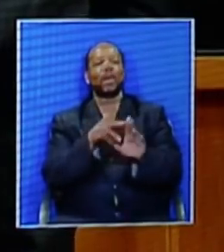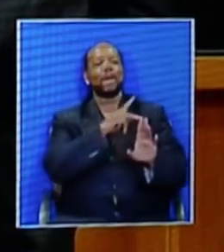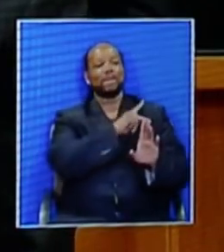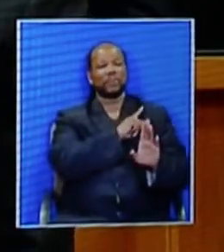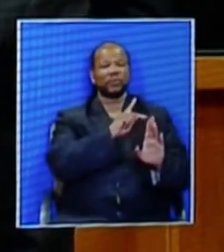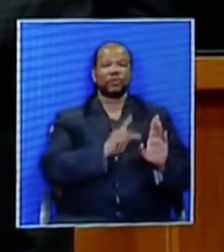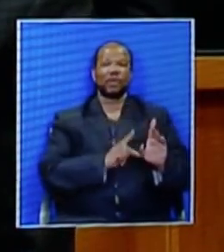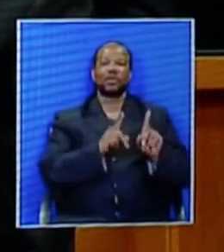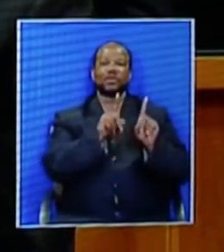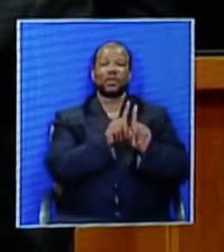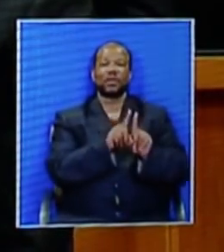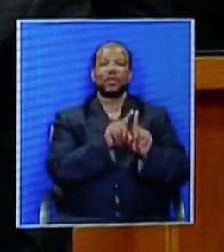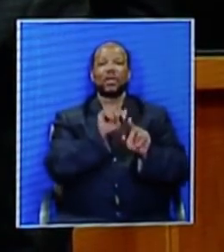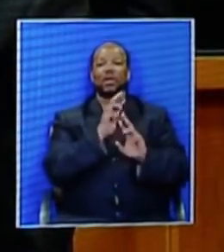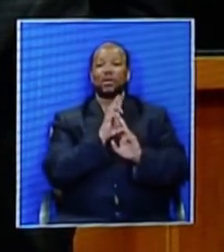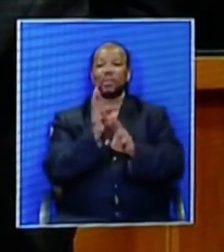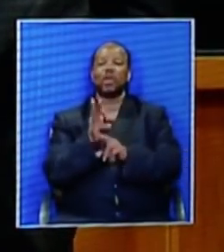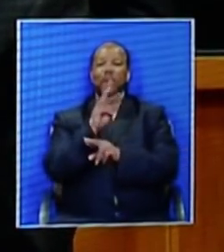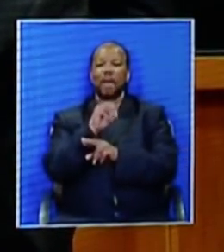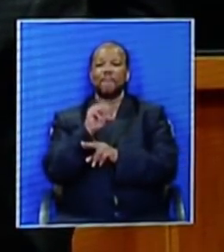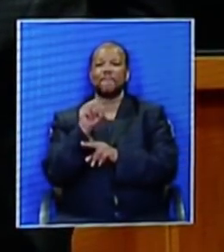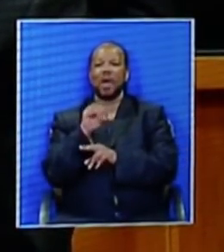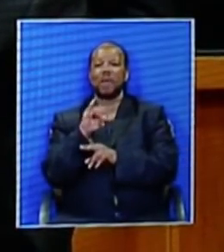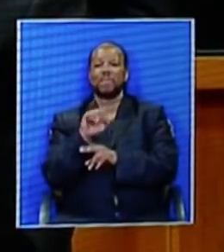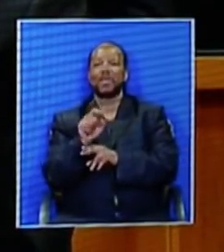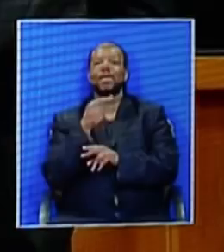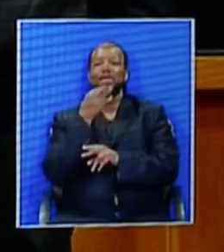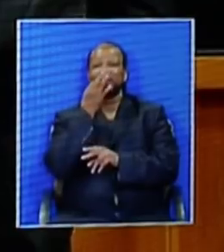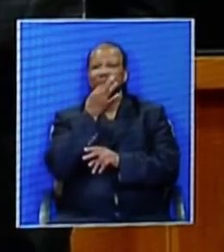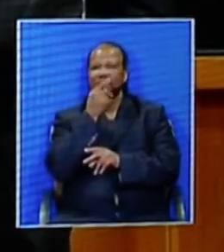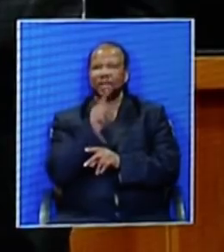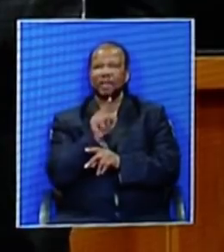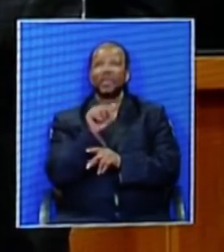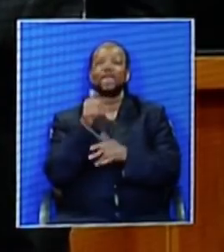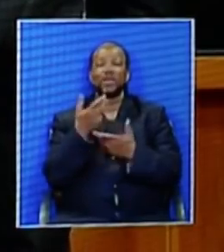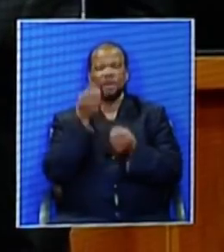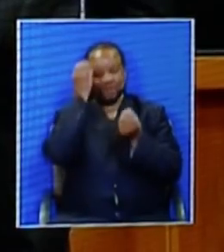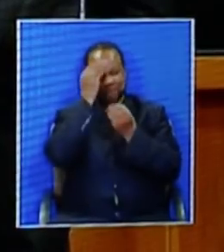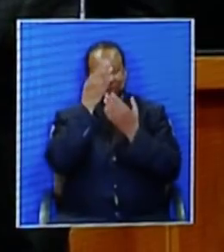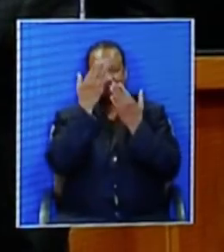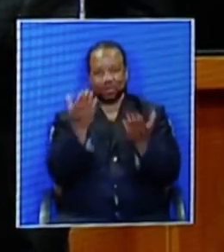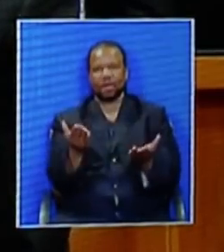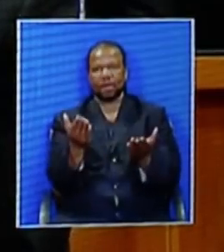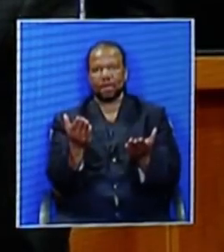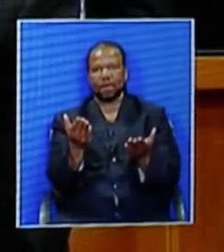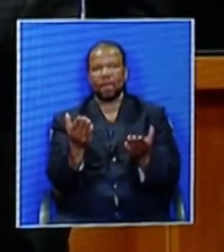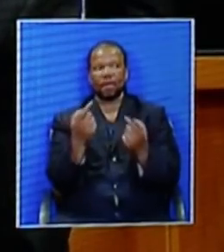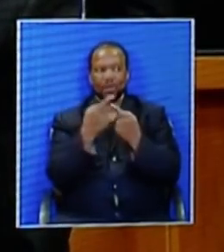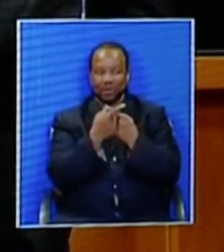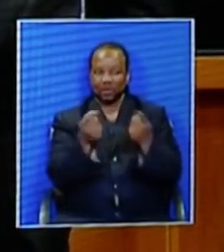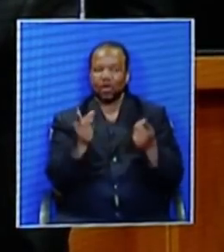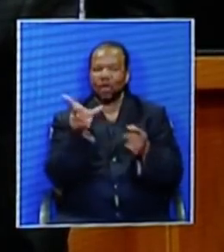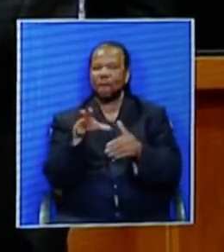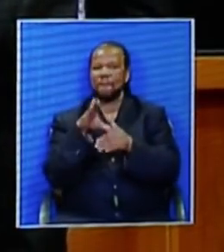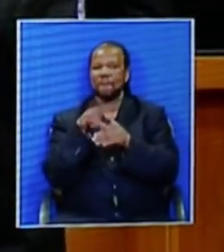President's reply to the Honourable Maimane's question, he indicated that he has tabled this information in his declaration of